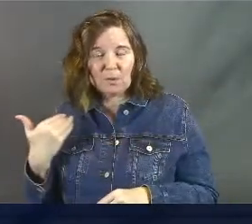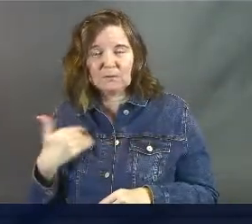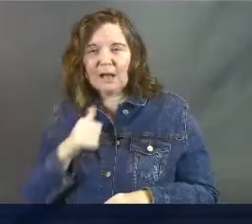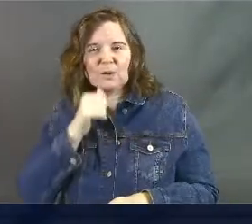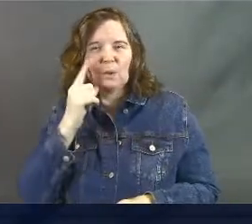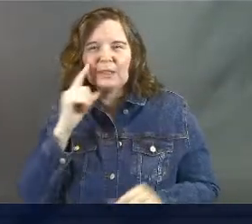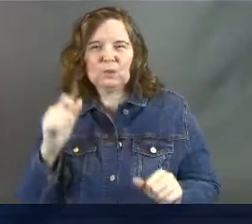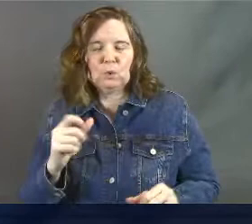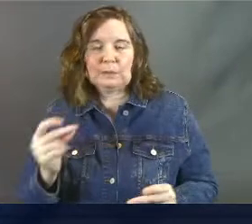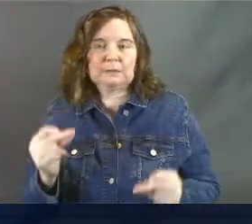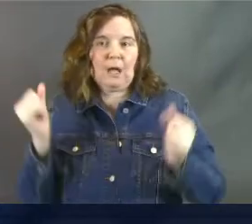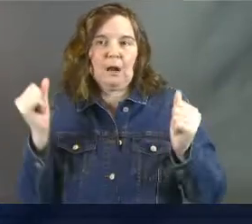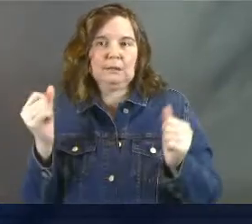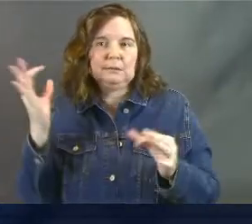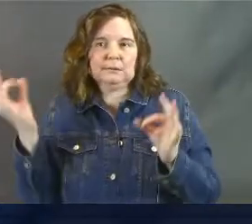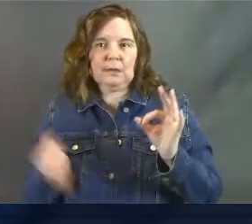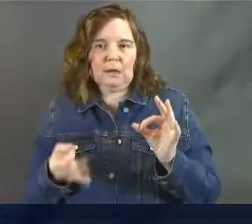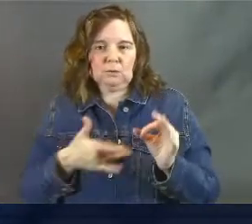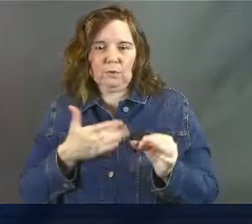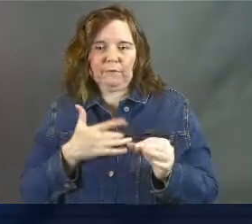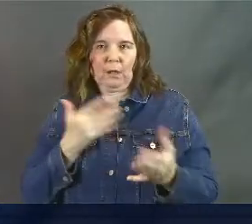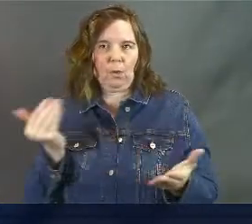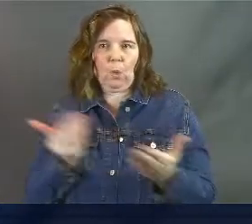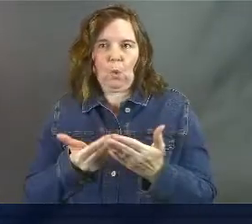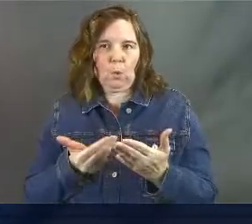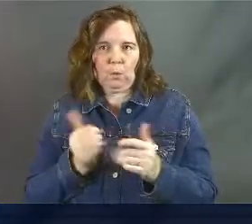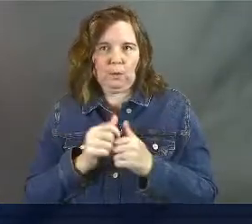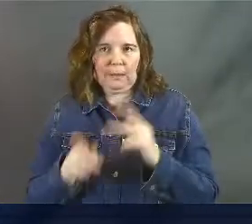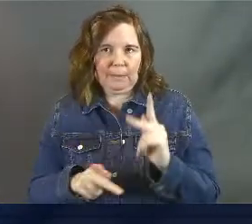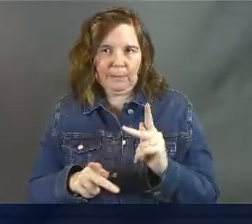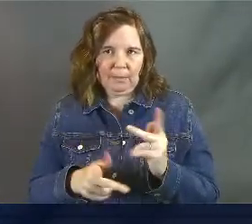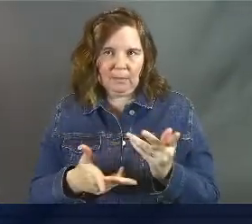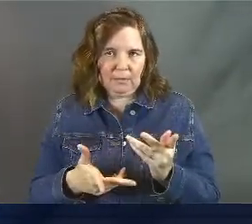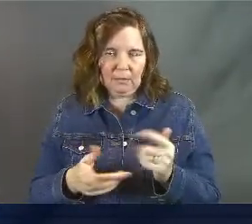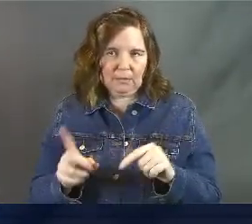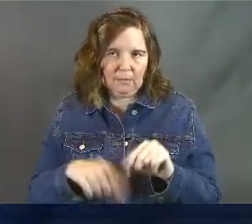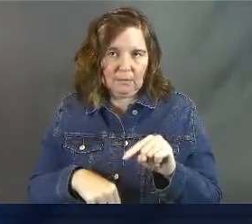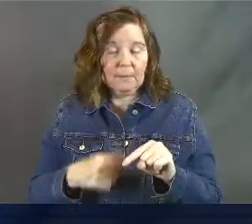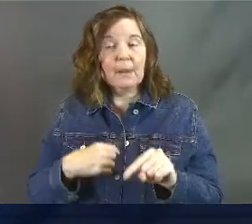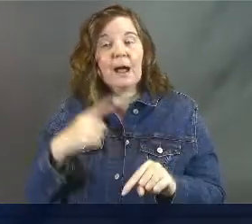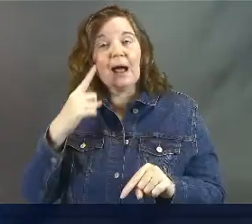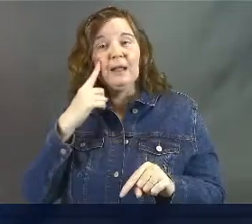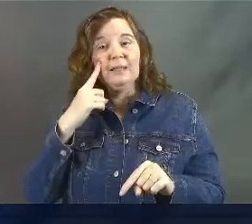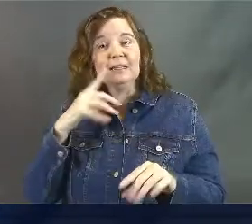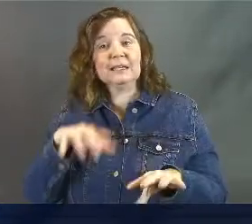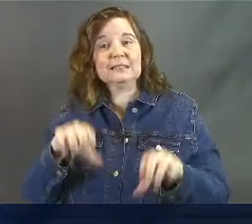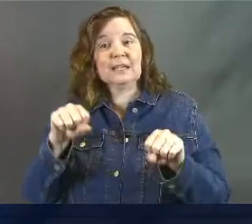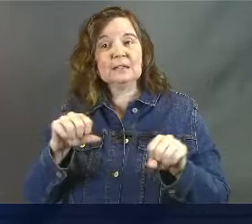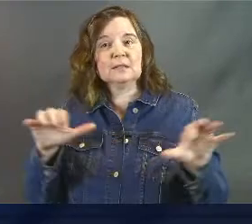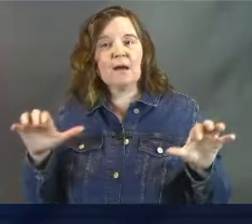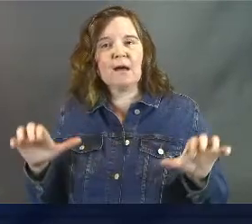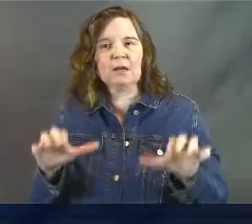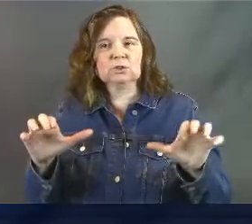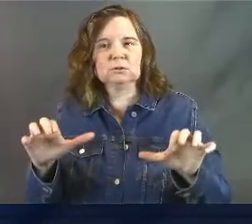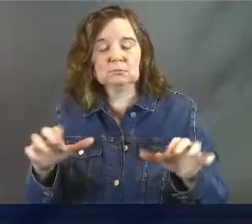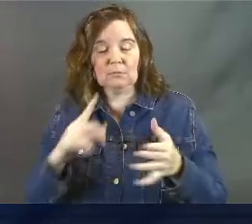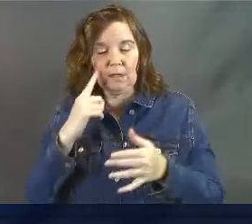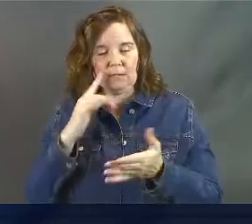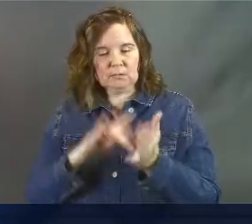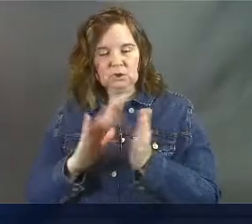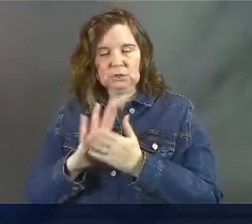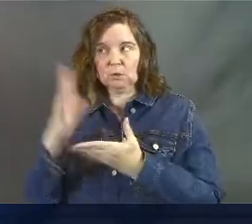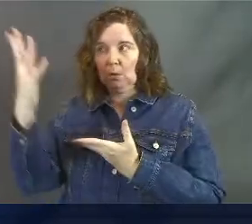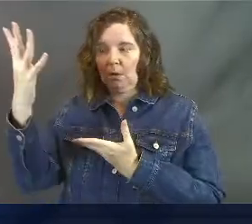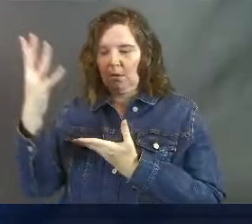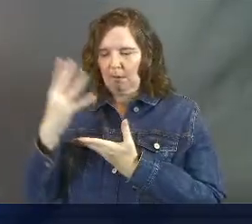I don't think you can just suddenly decide to feel closeness with people that you're not close to. I think it takes action. And I think Jesus is